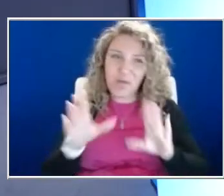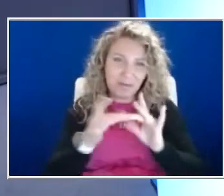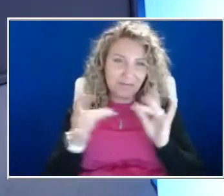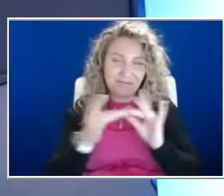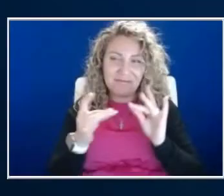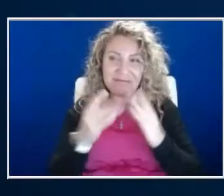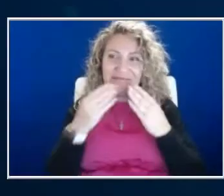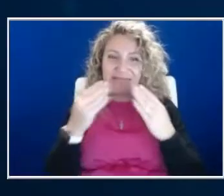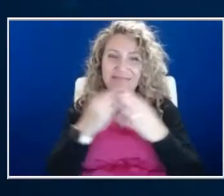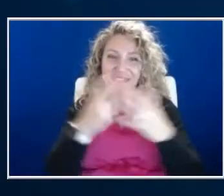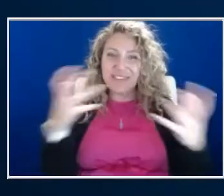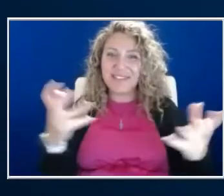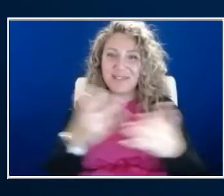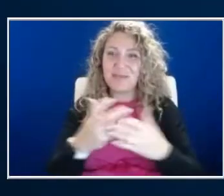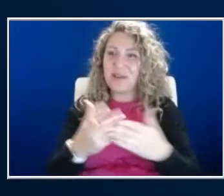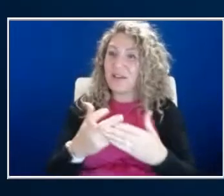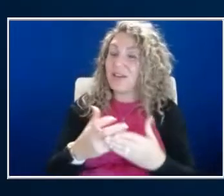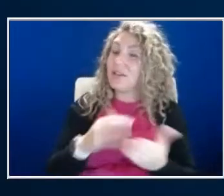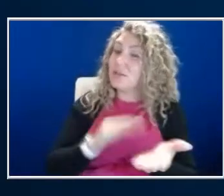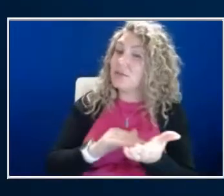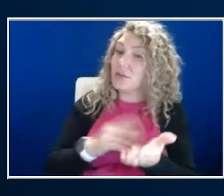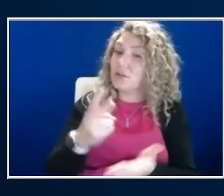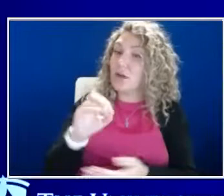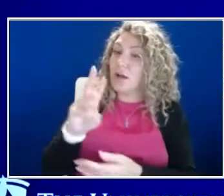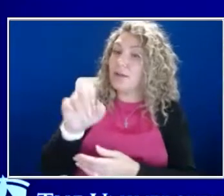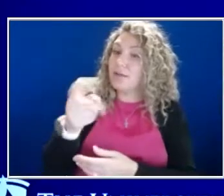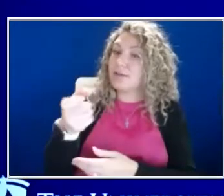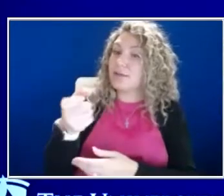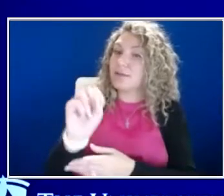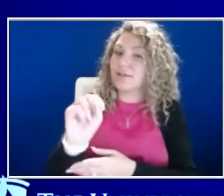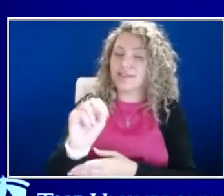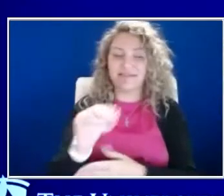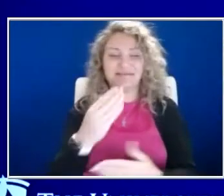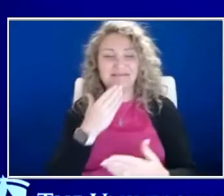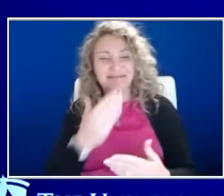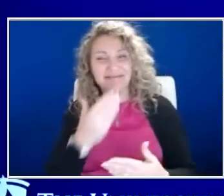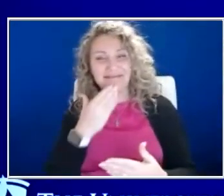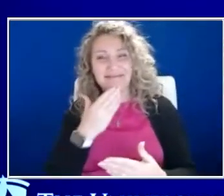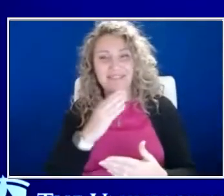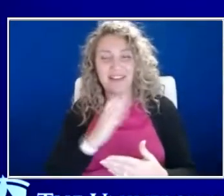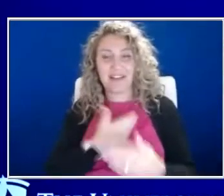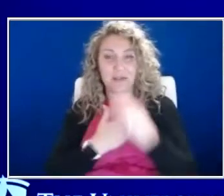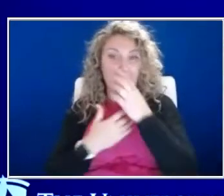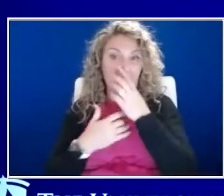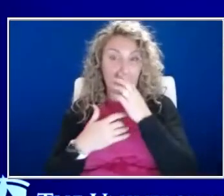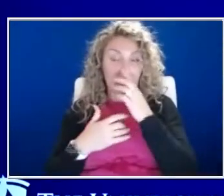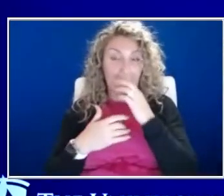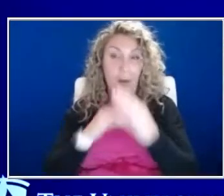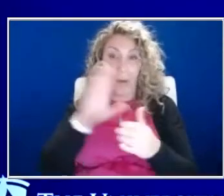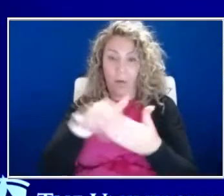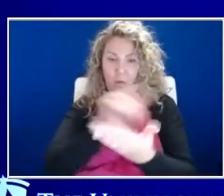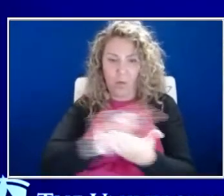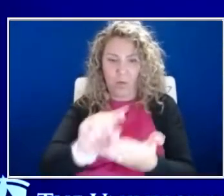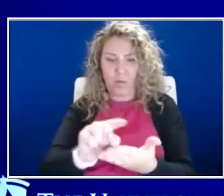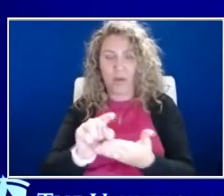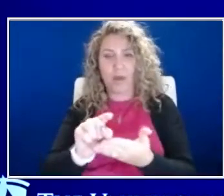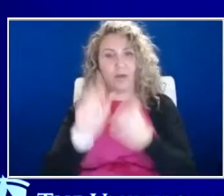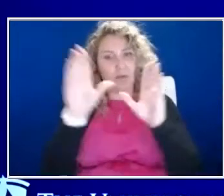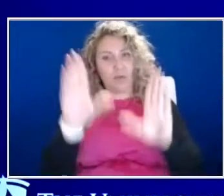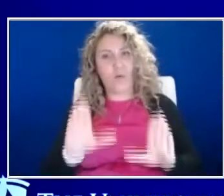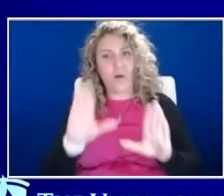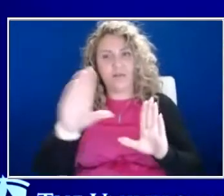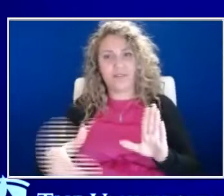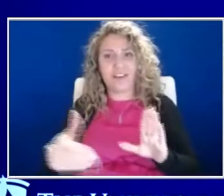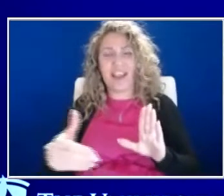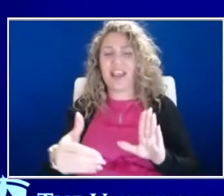you. You too. Dr. Hawkinson, final thoughts today. Yeah, again, thanks to our, all week, our brave guests who've been through so much. Also, thanks